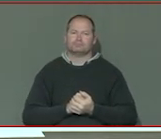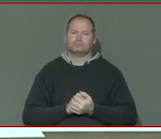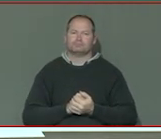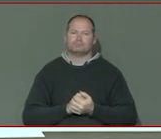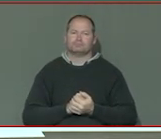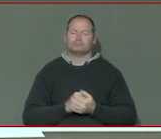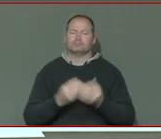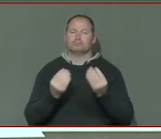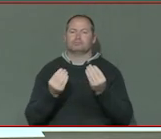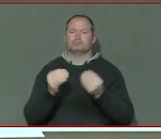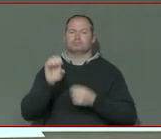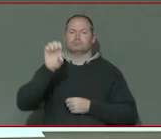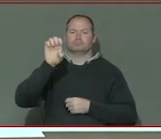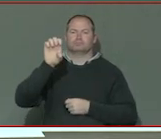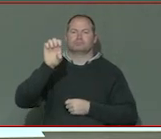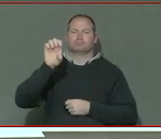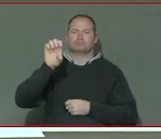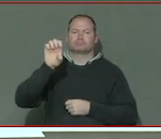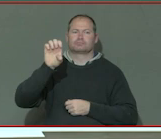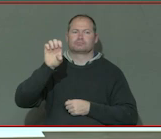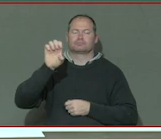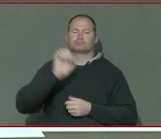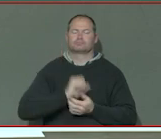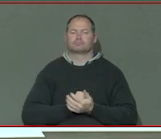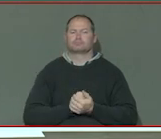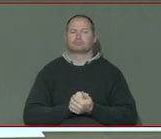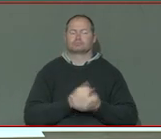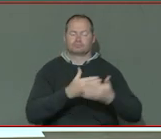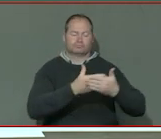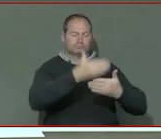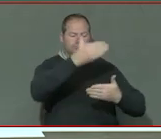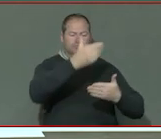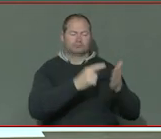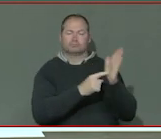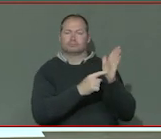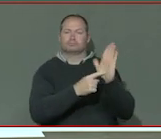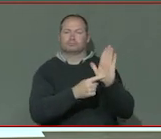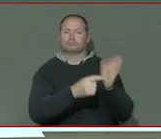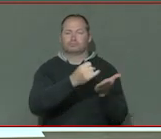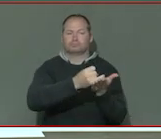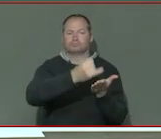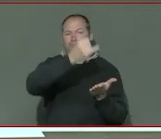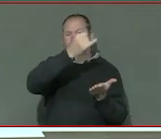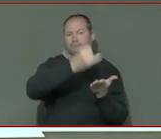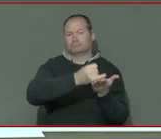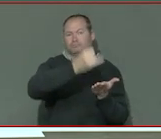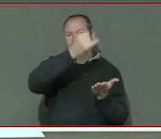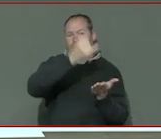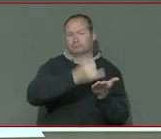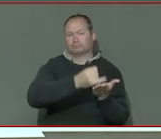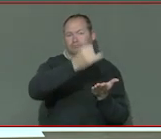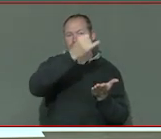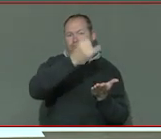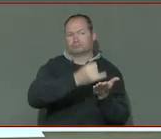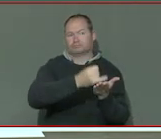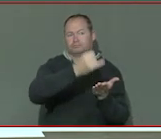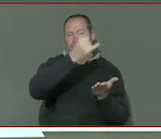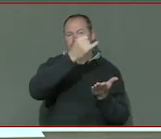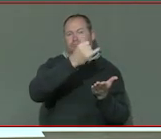Number E, the statement reflects interest of 630 rand on the overdue account.